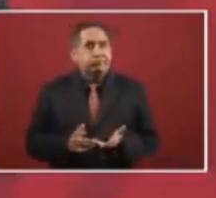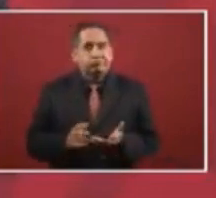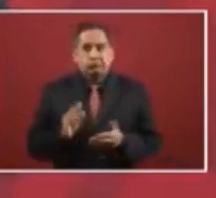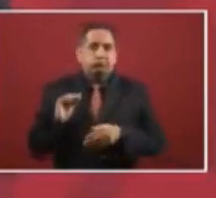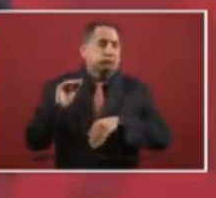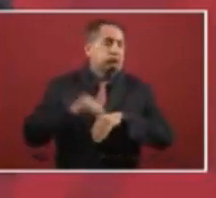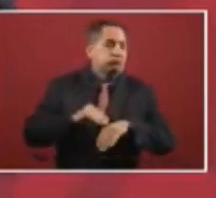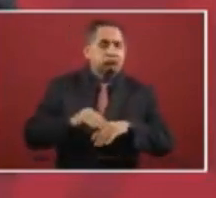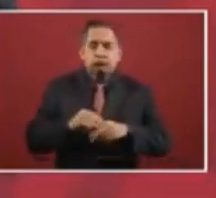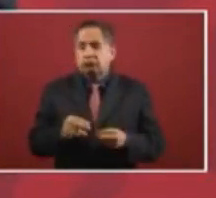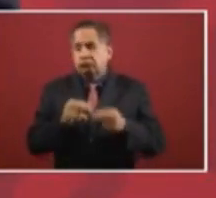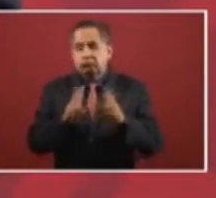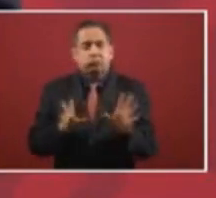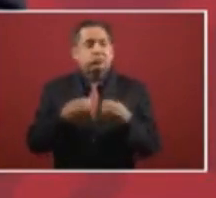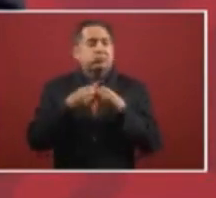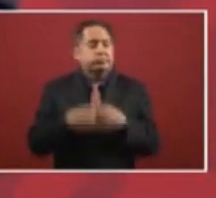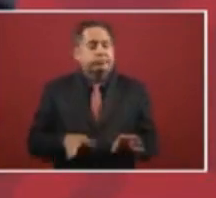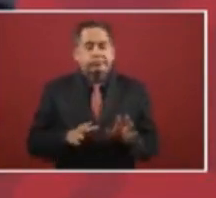he loses